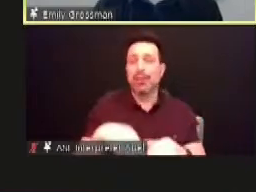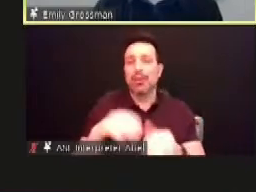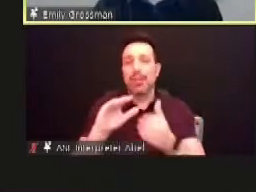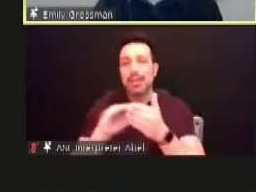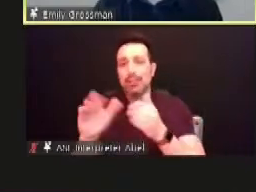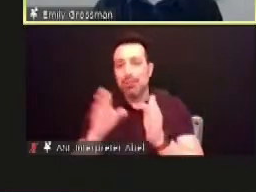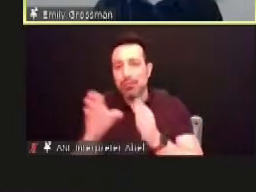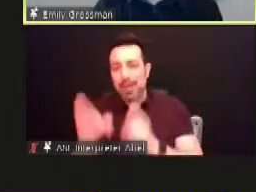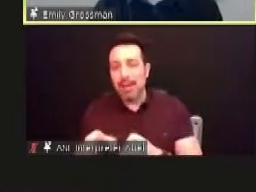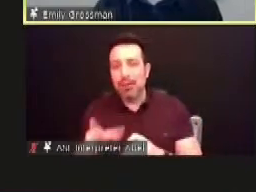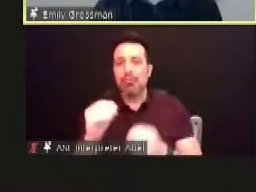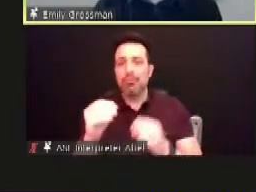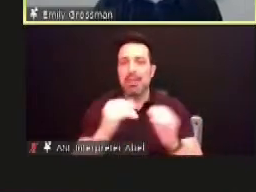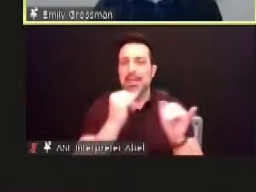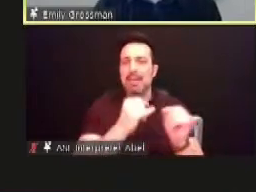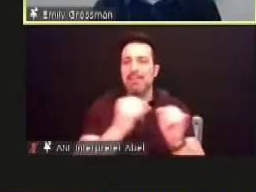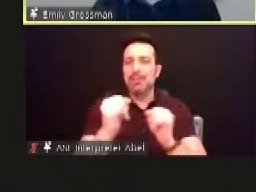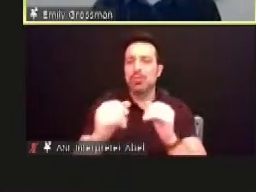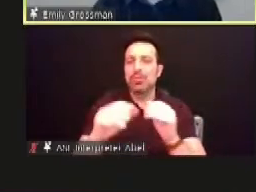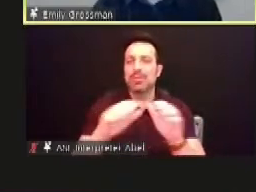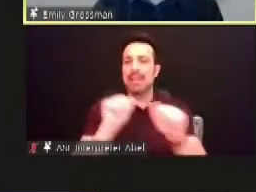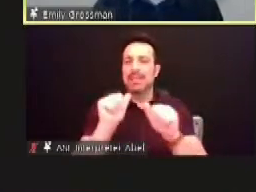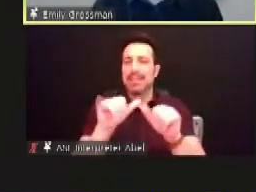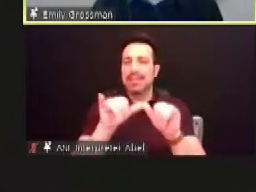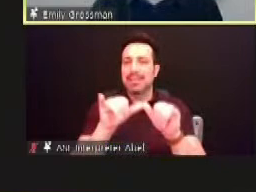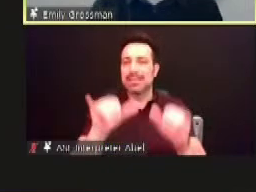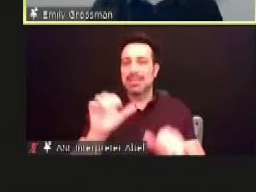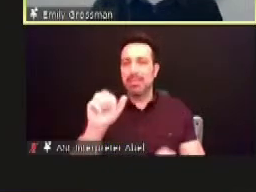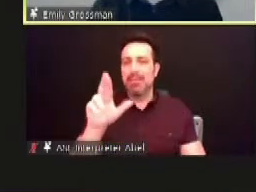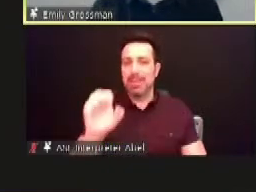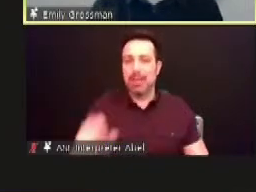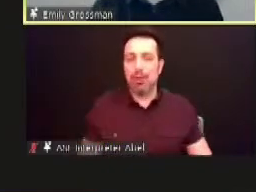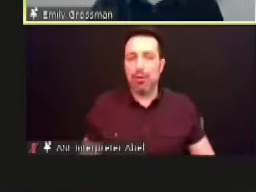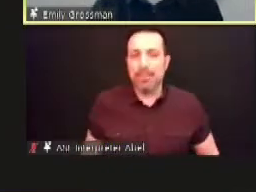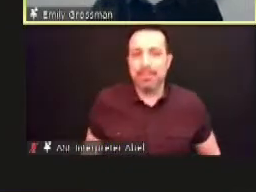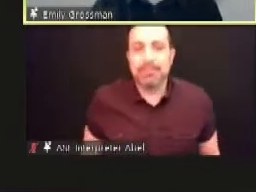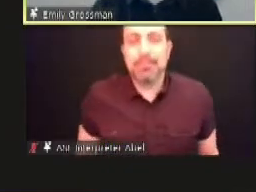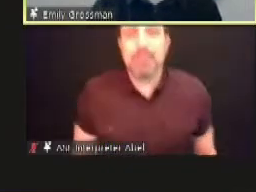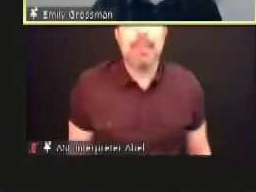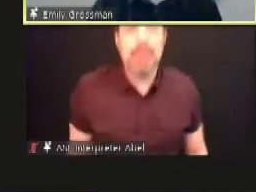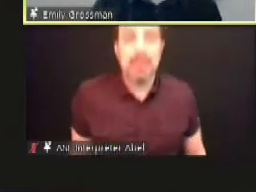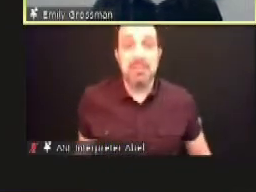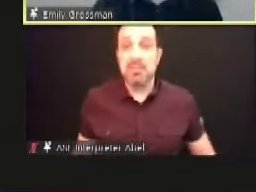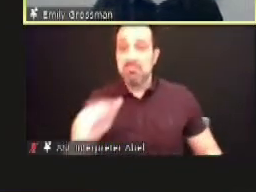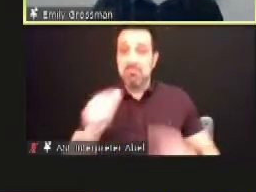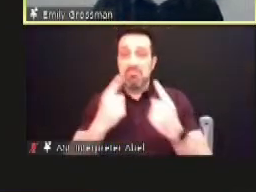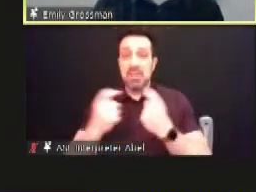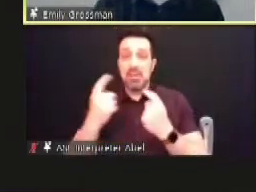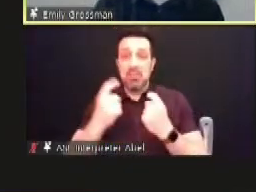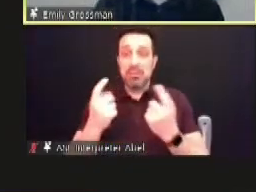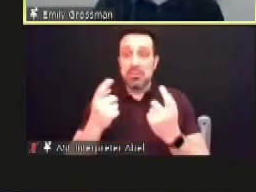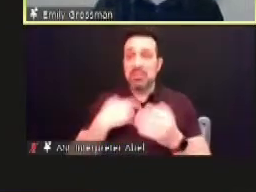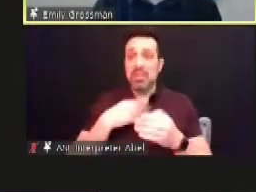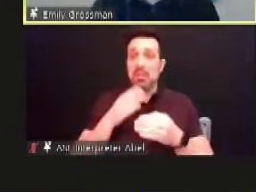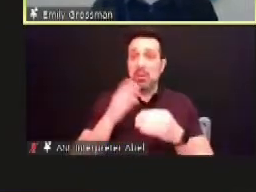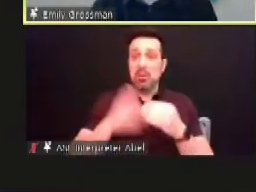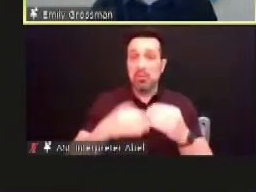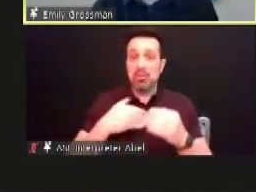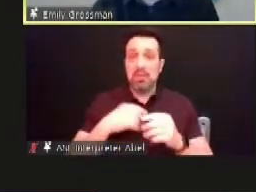and individuals exiting systems of care. And with that, I'll see if you have any questions. That concludes my